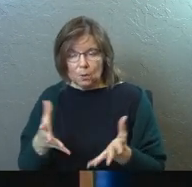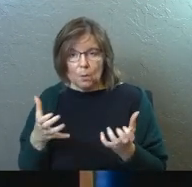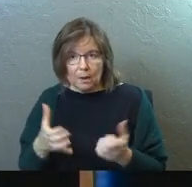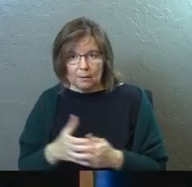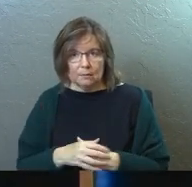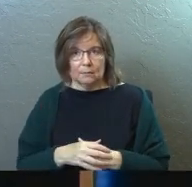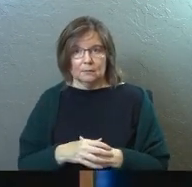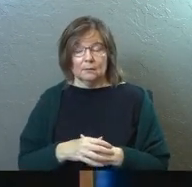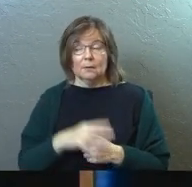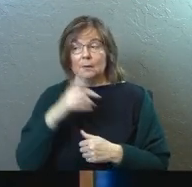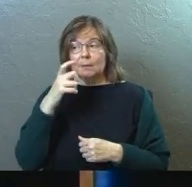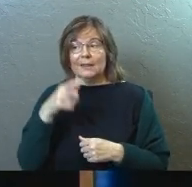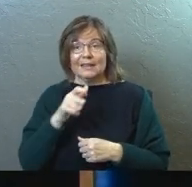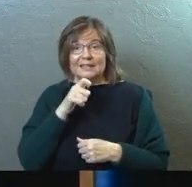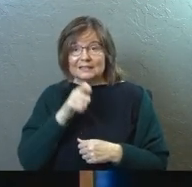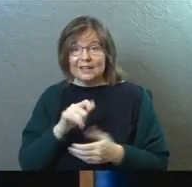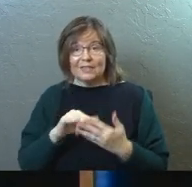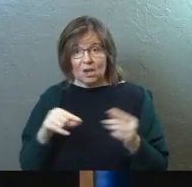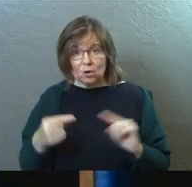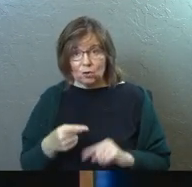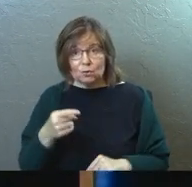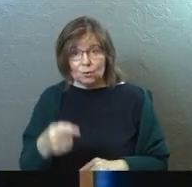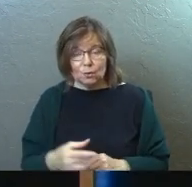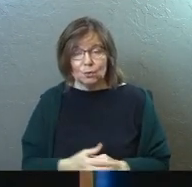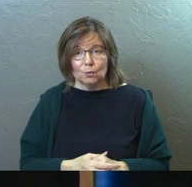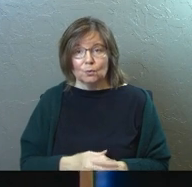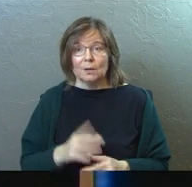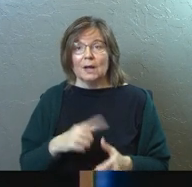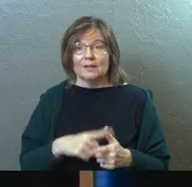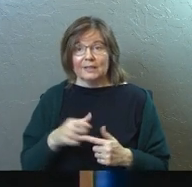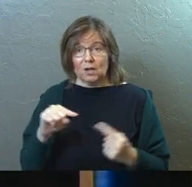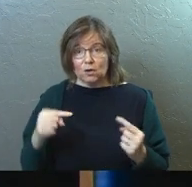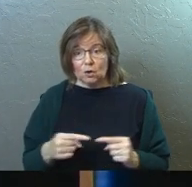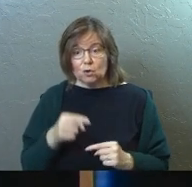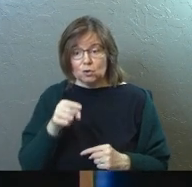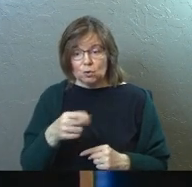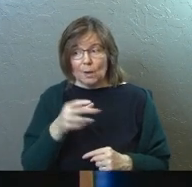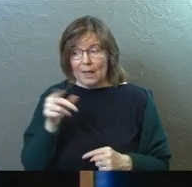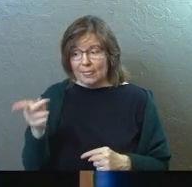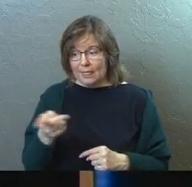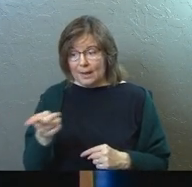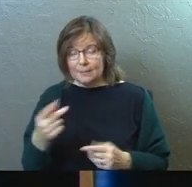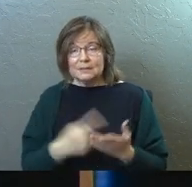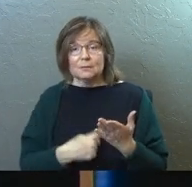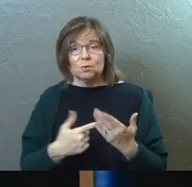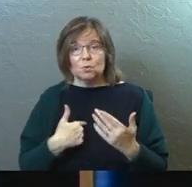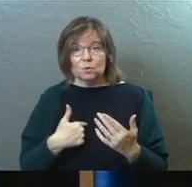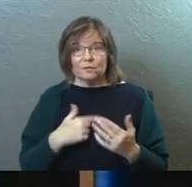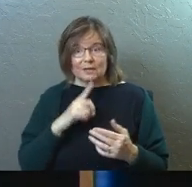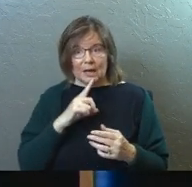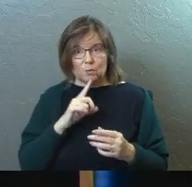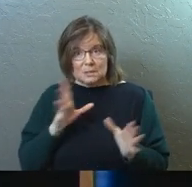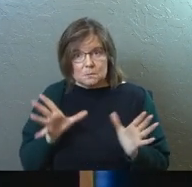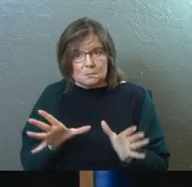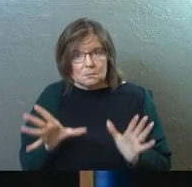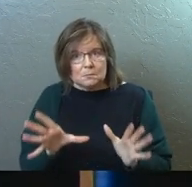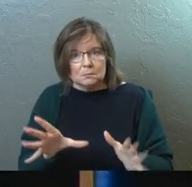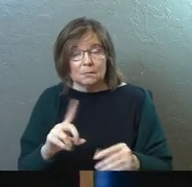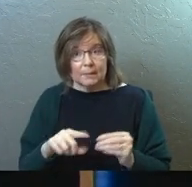to. And because they didn't, that hurts you. And that hurts you and them. And sometimes you've gotten pushy about it,